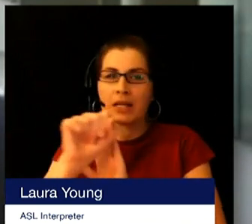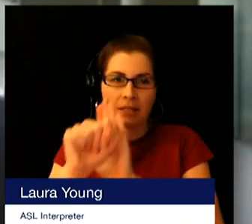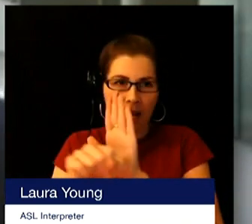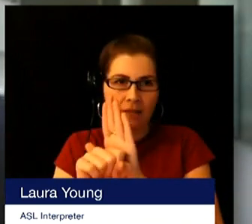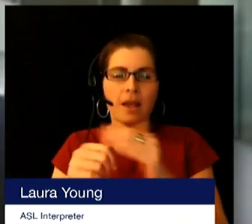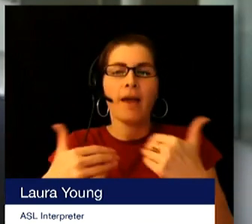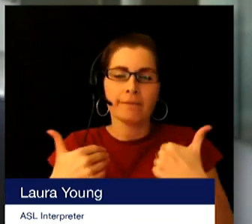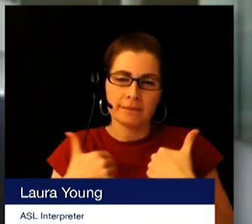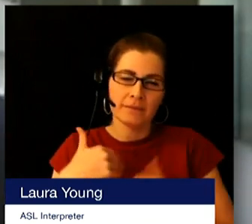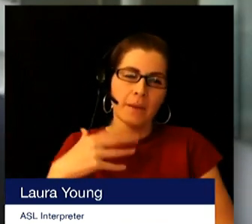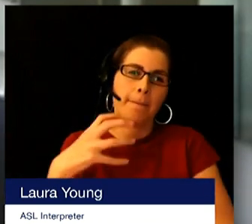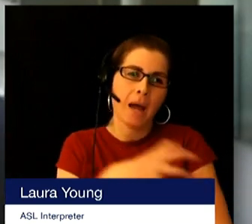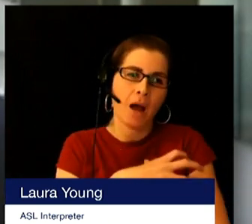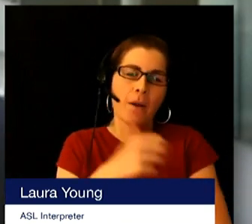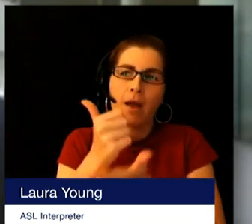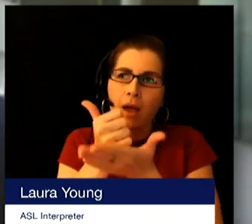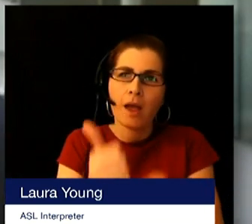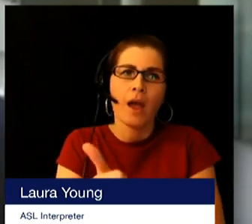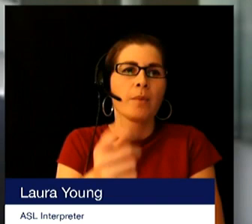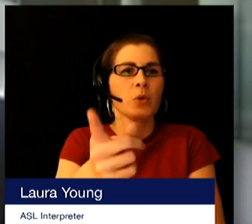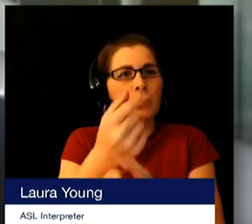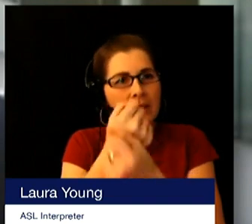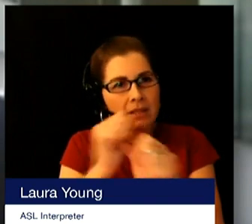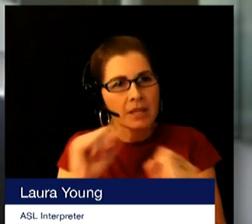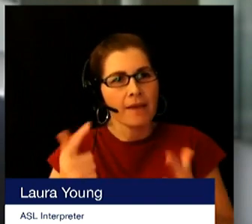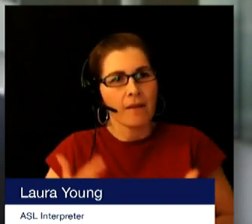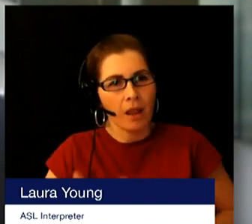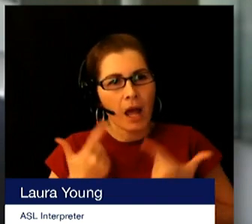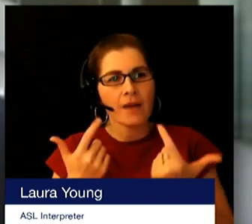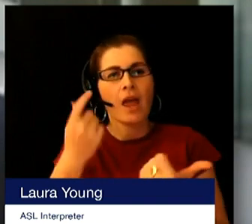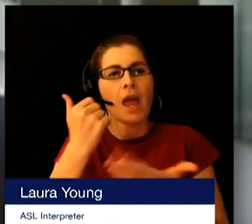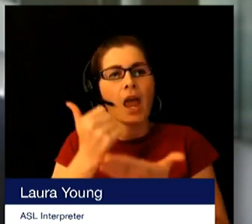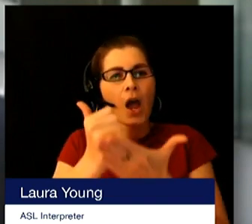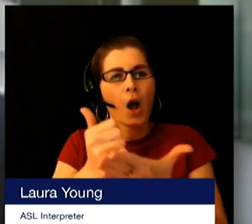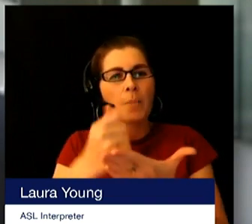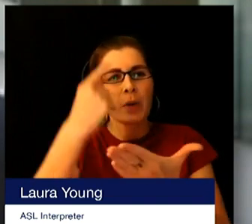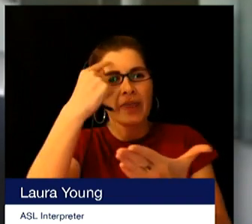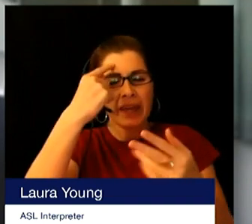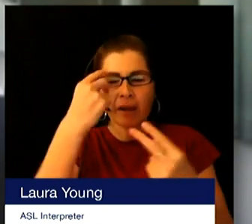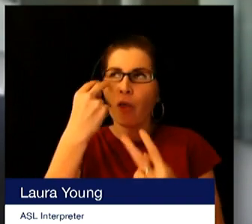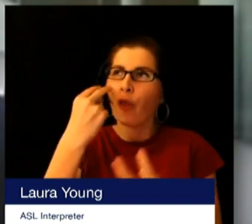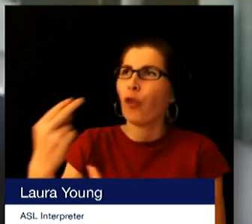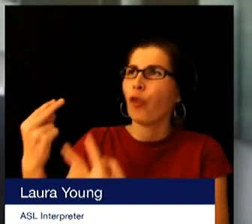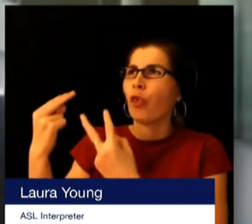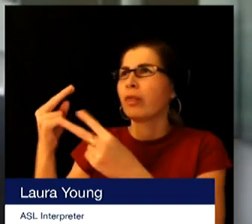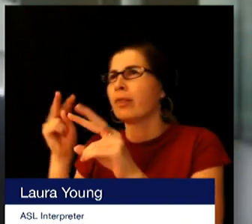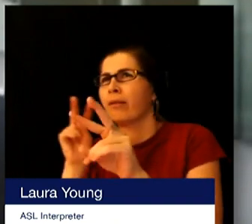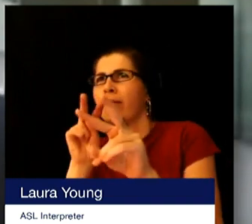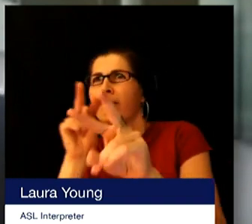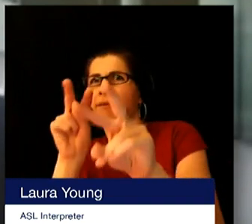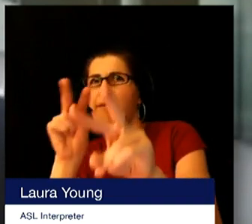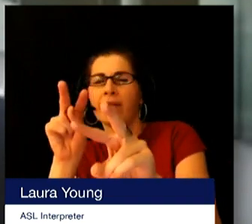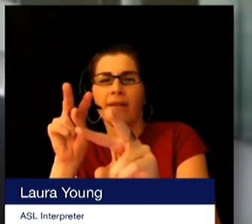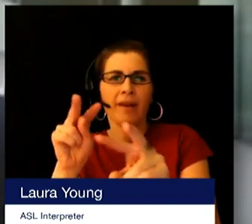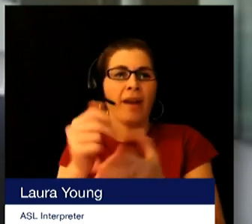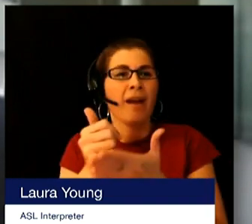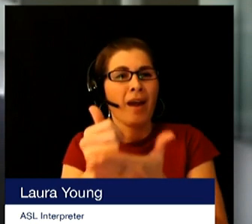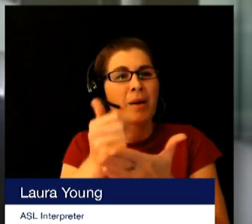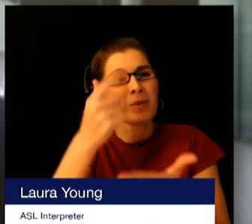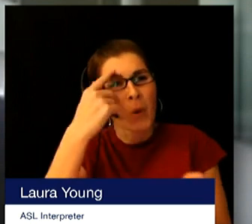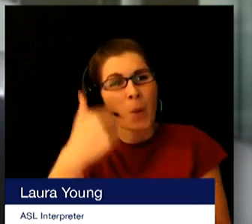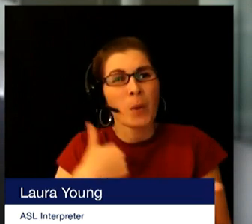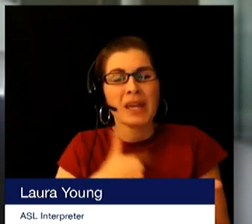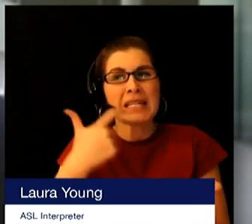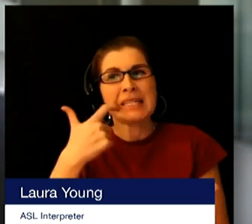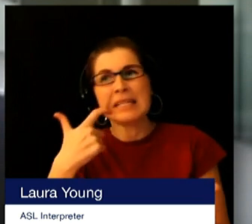have the power to save lives, to be bold, to be forward-looking, to help us as a country move away from our addiction to